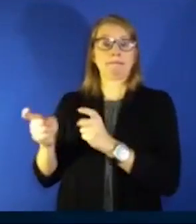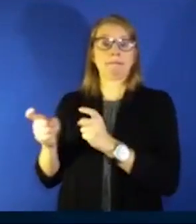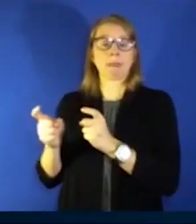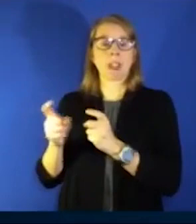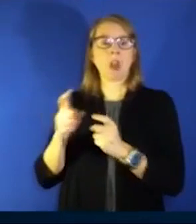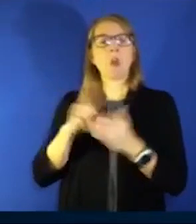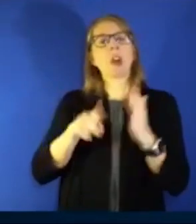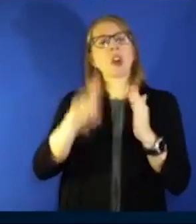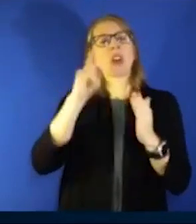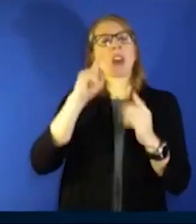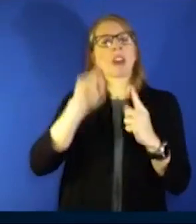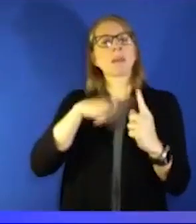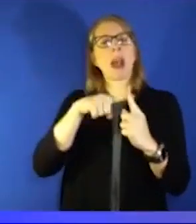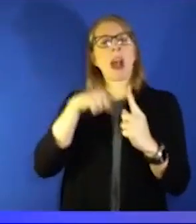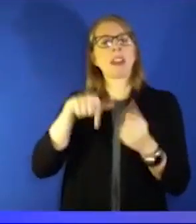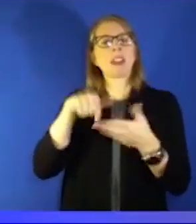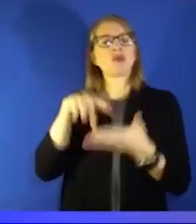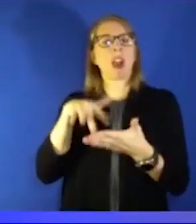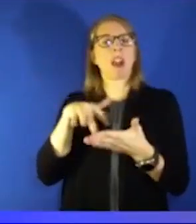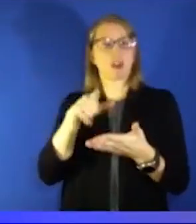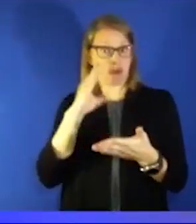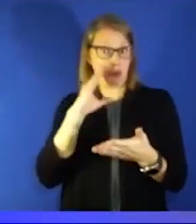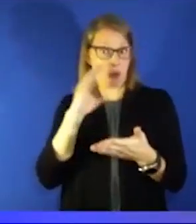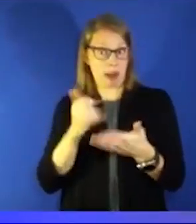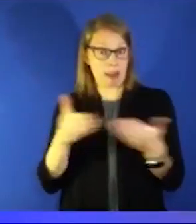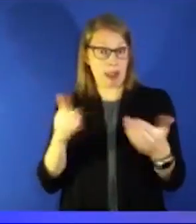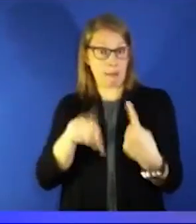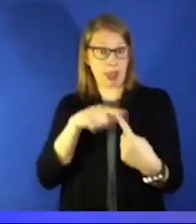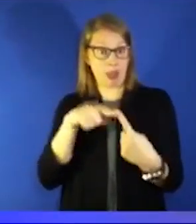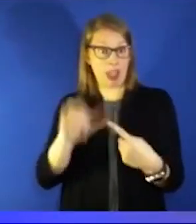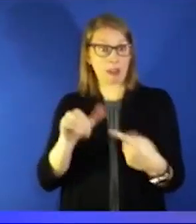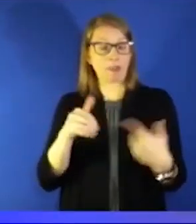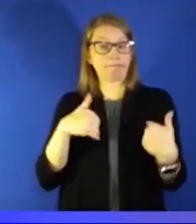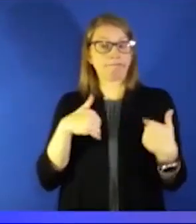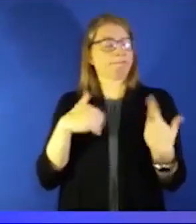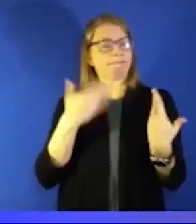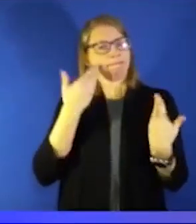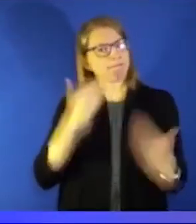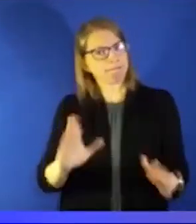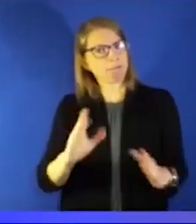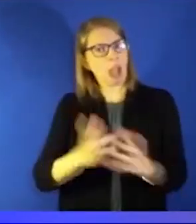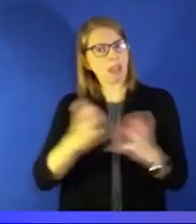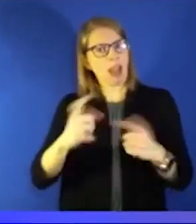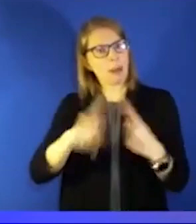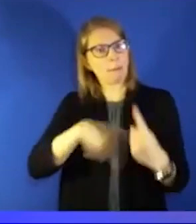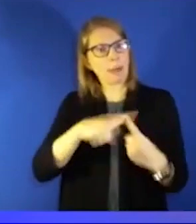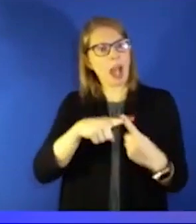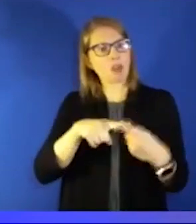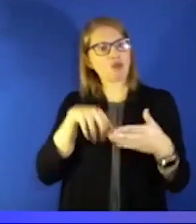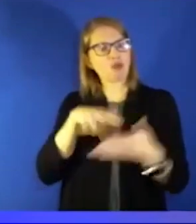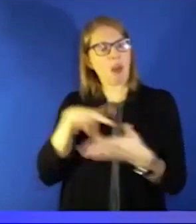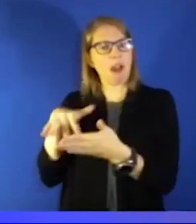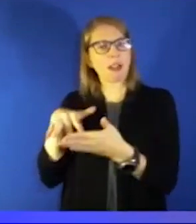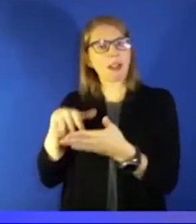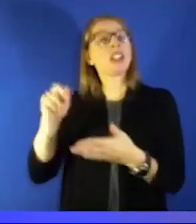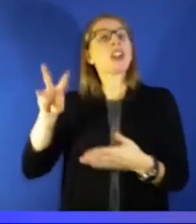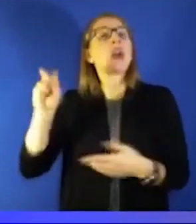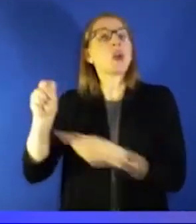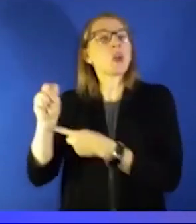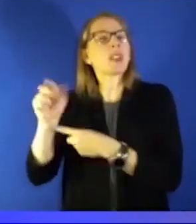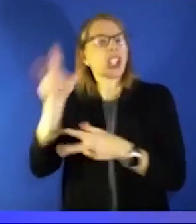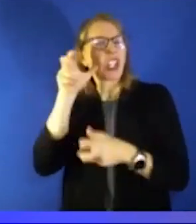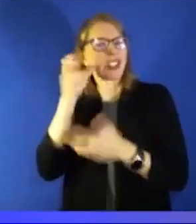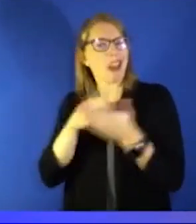about that? So I do not know much about the trial other than what sounds like it's been in the news. There's been hope